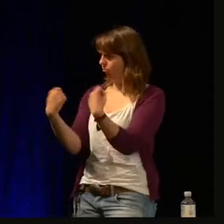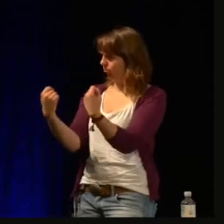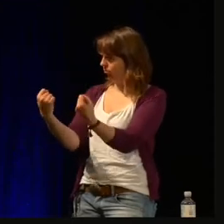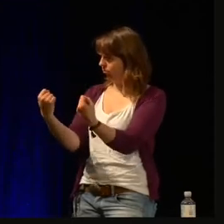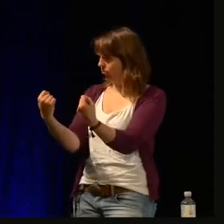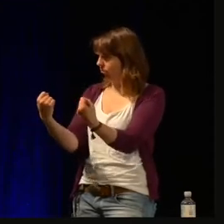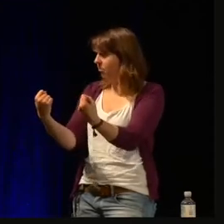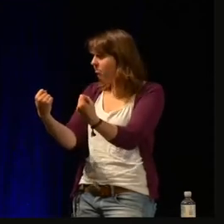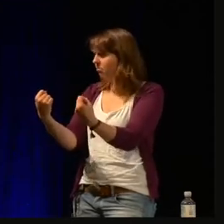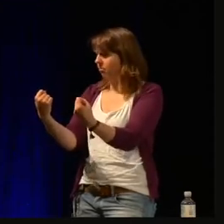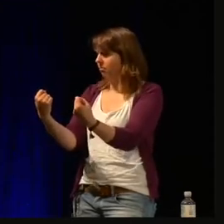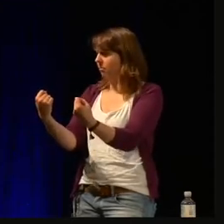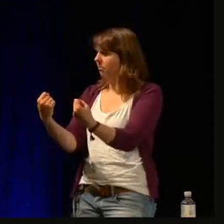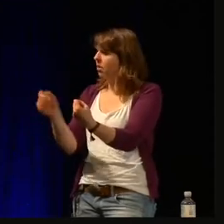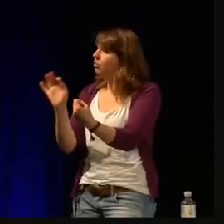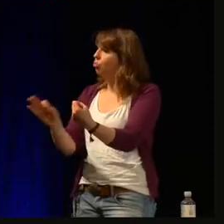to take